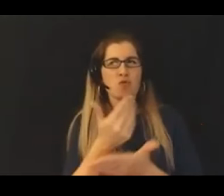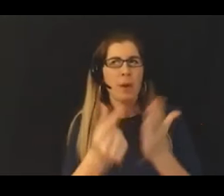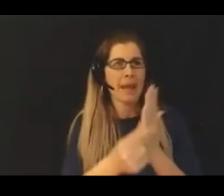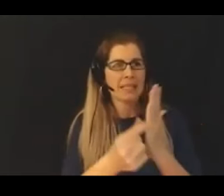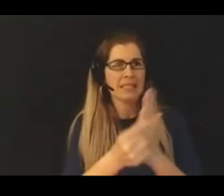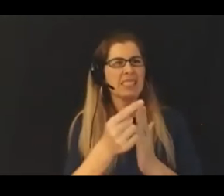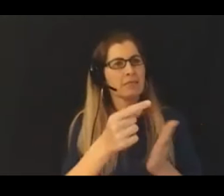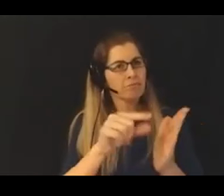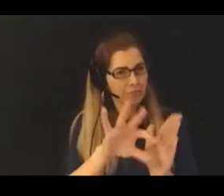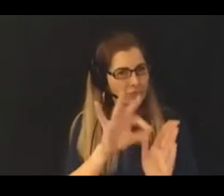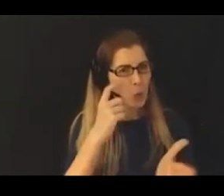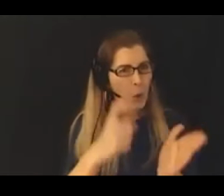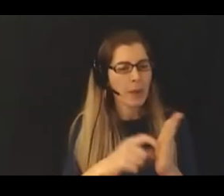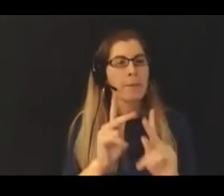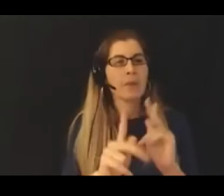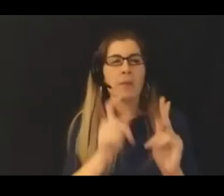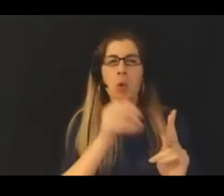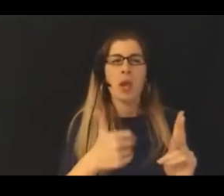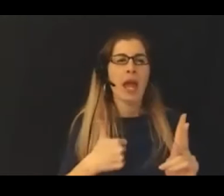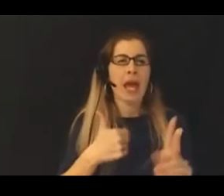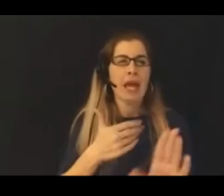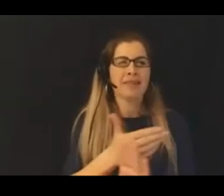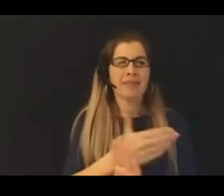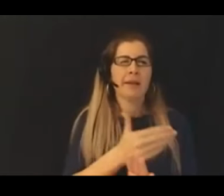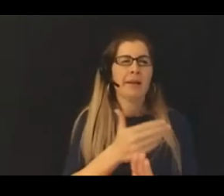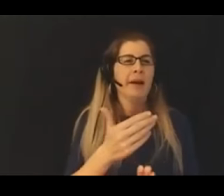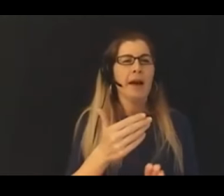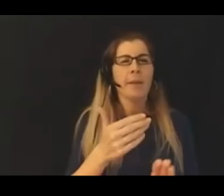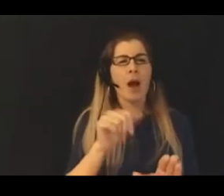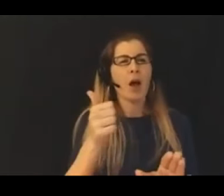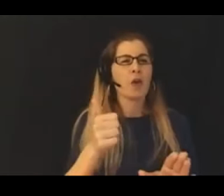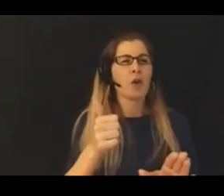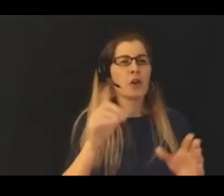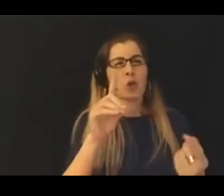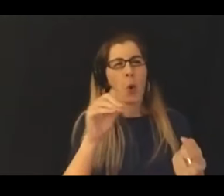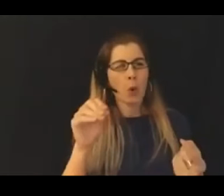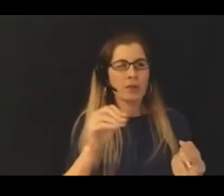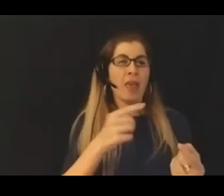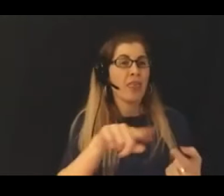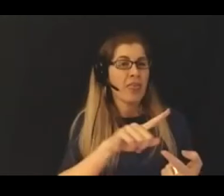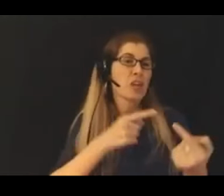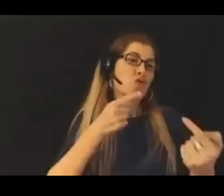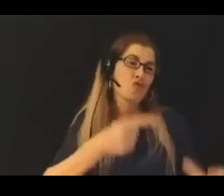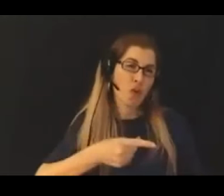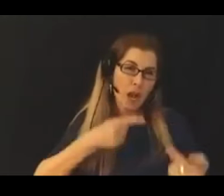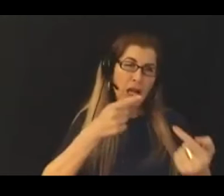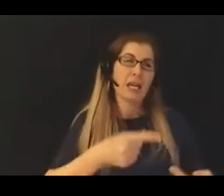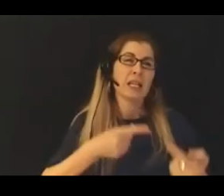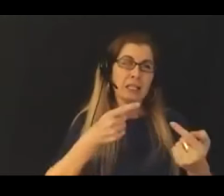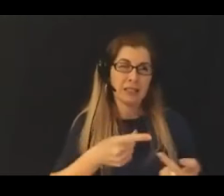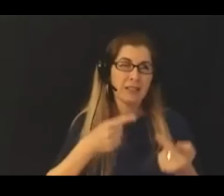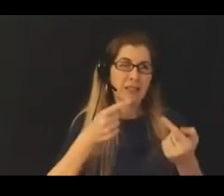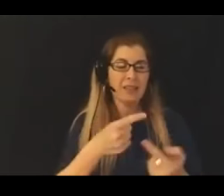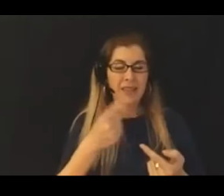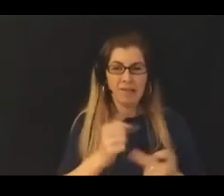these individuals with pre-existing disorders, substance use disorders as well, are struggling the most from this social isolation and